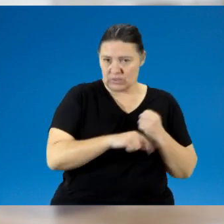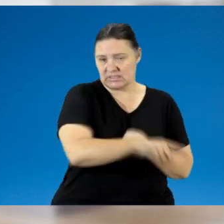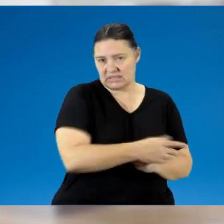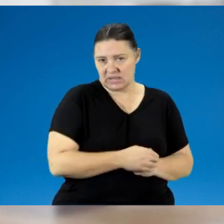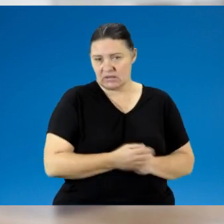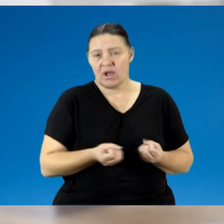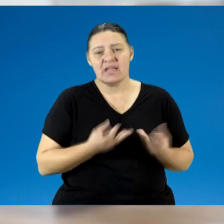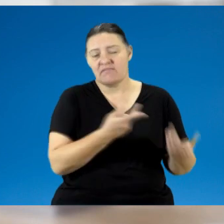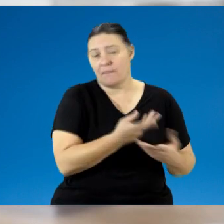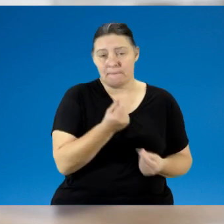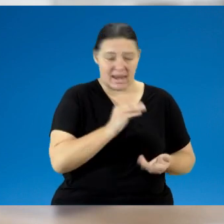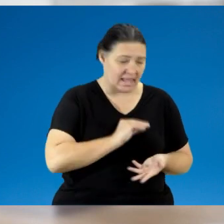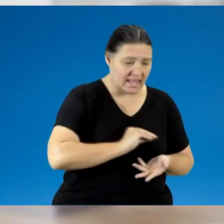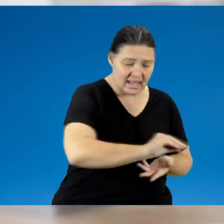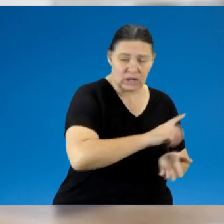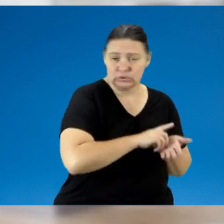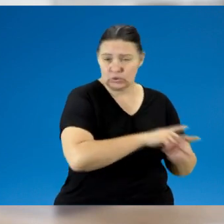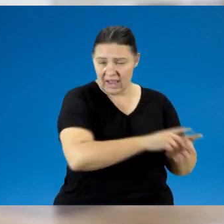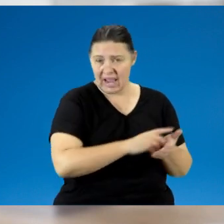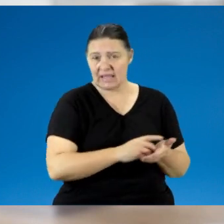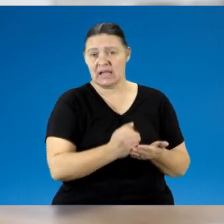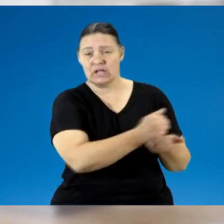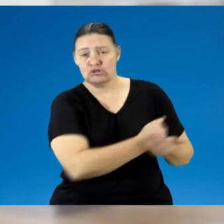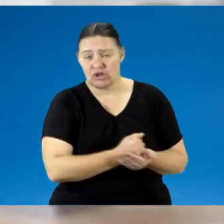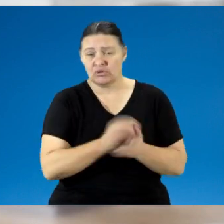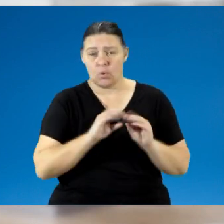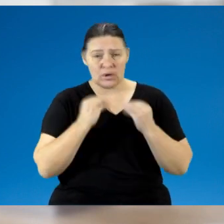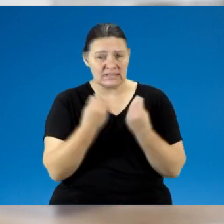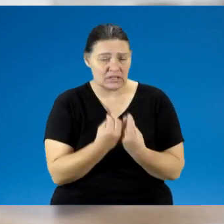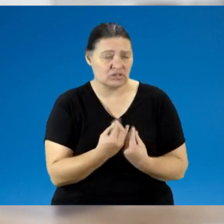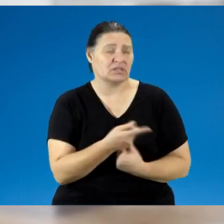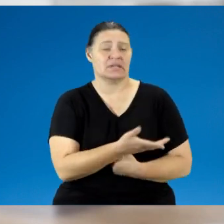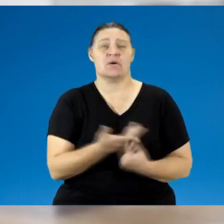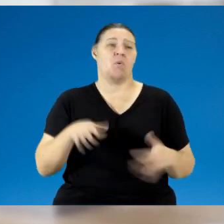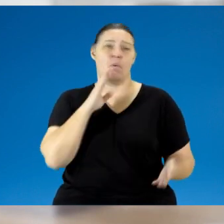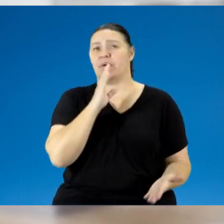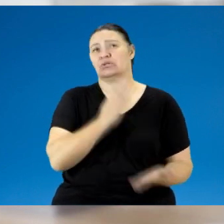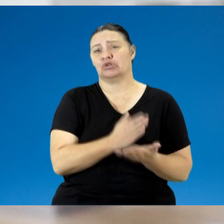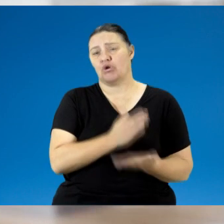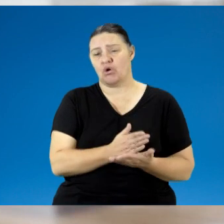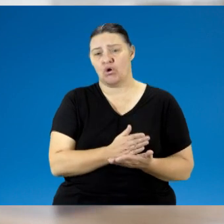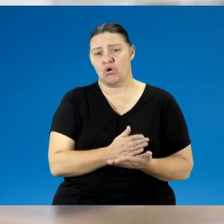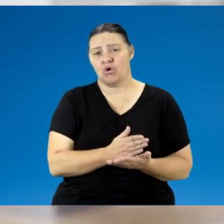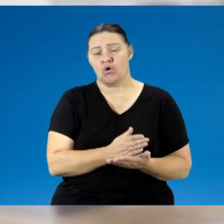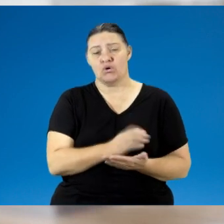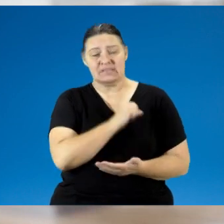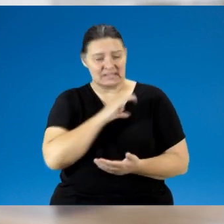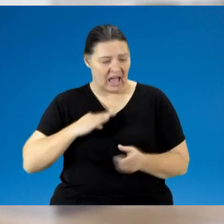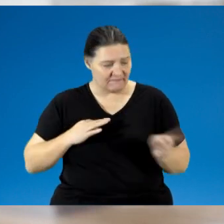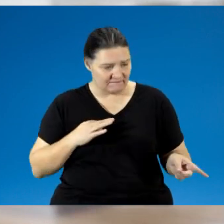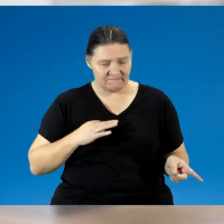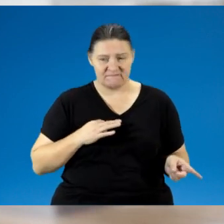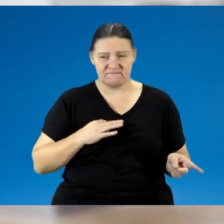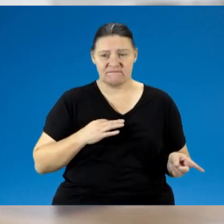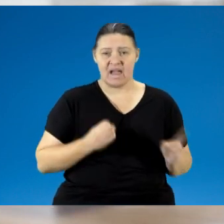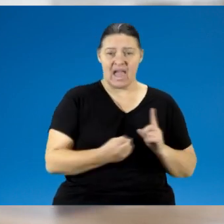give back. It can be in the monetary form whereby we donate to charity organizations, making sure that we assist our employees, those